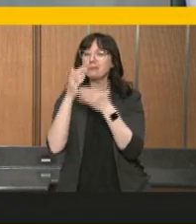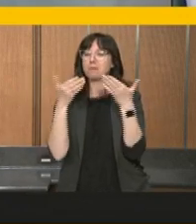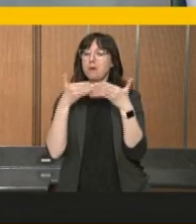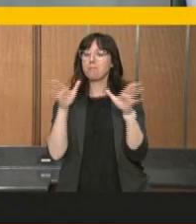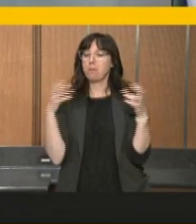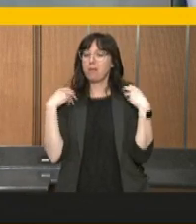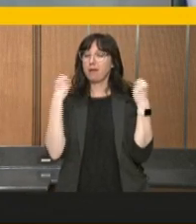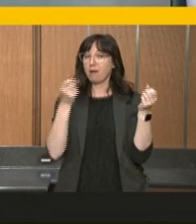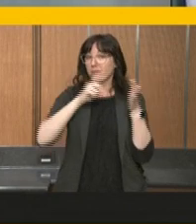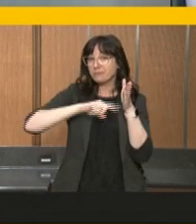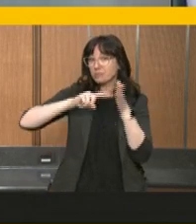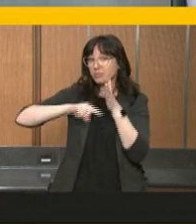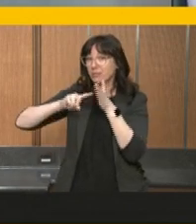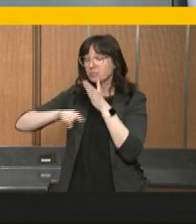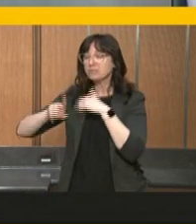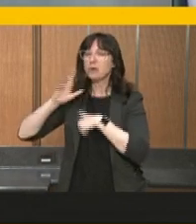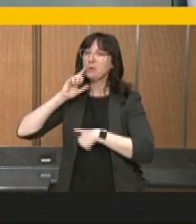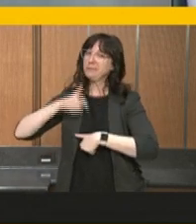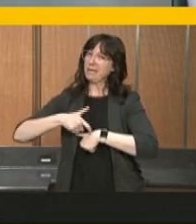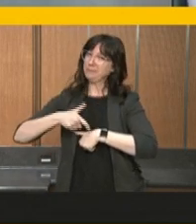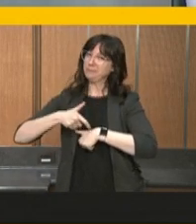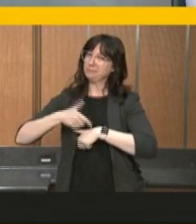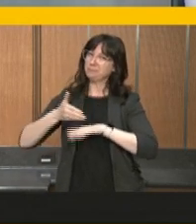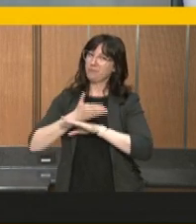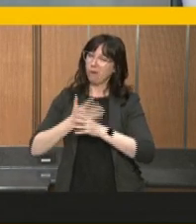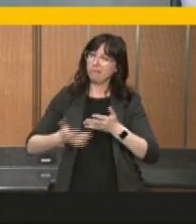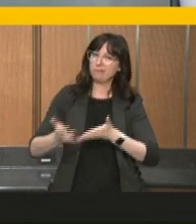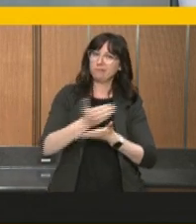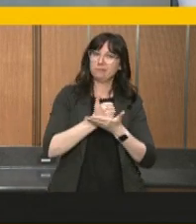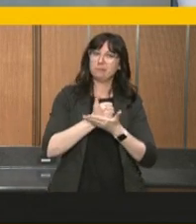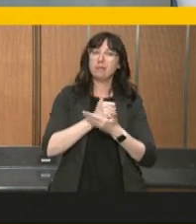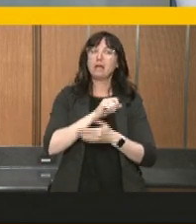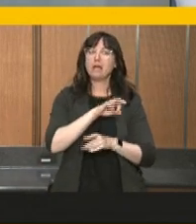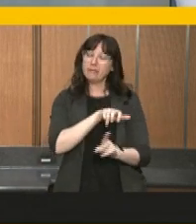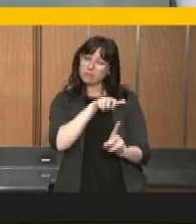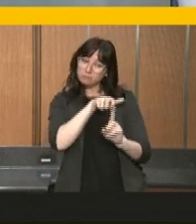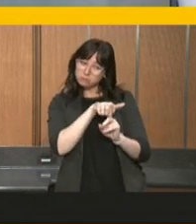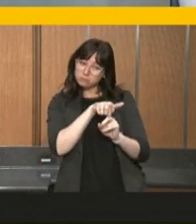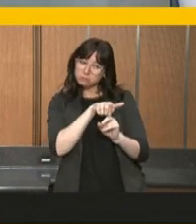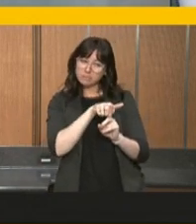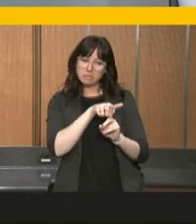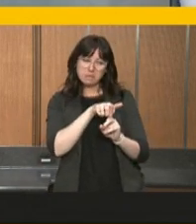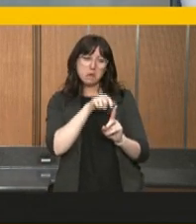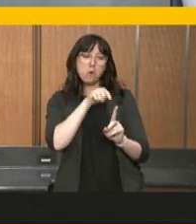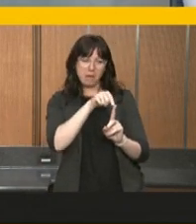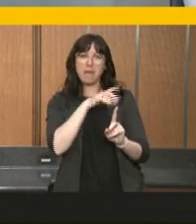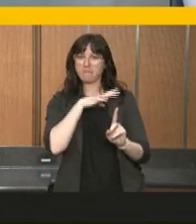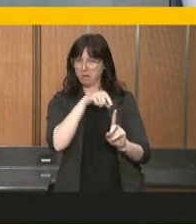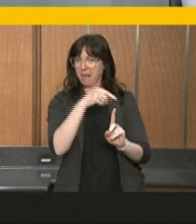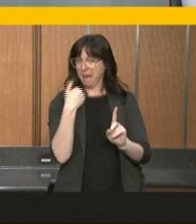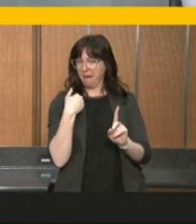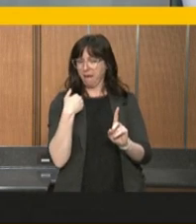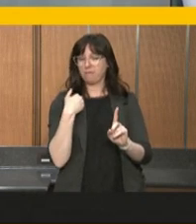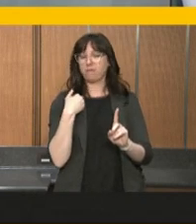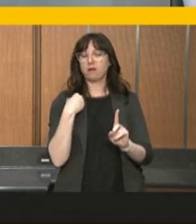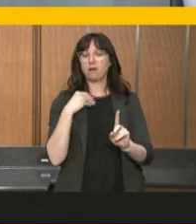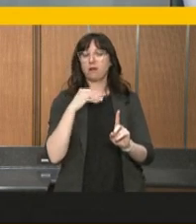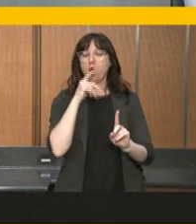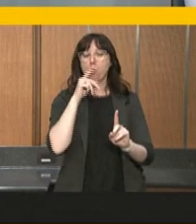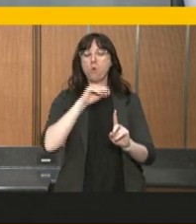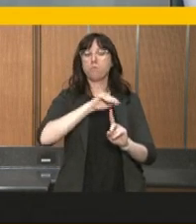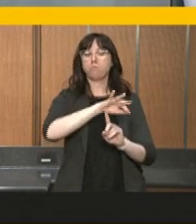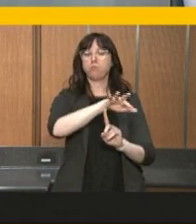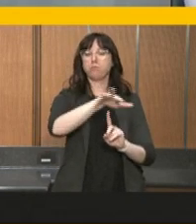investigations take a bit of time. So when you find a case and you want to look at contacts and you find out more about those contacts, and